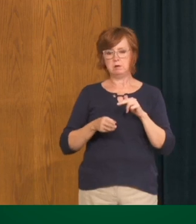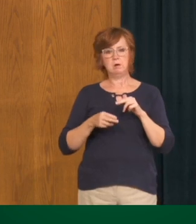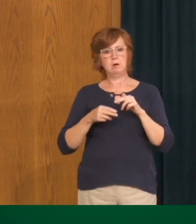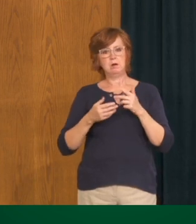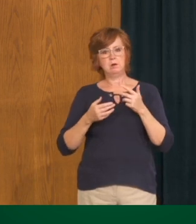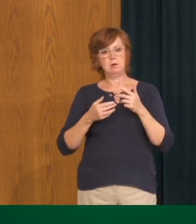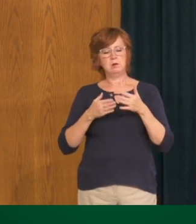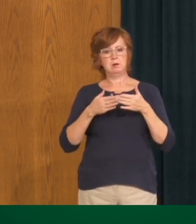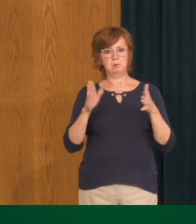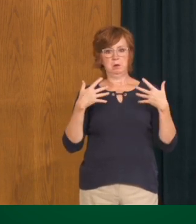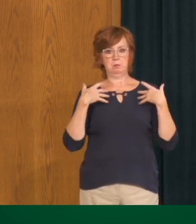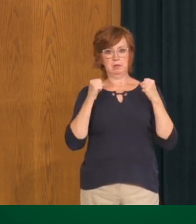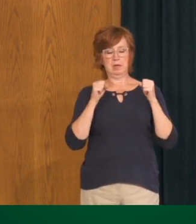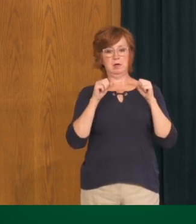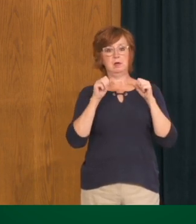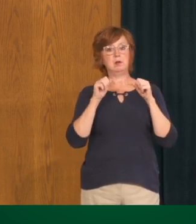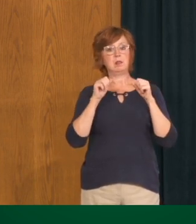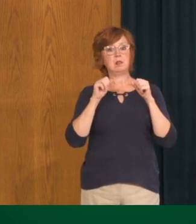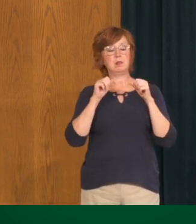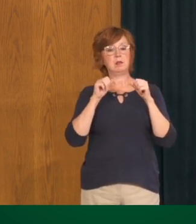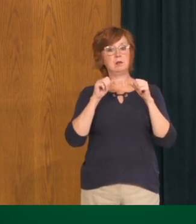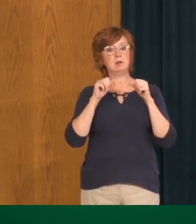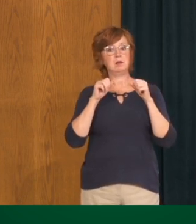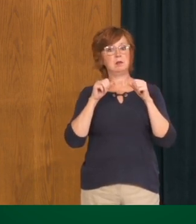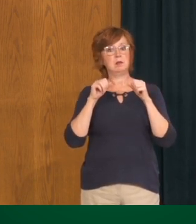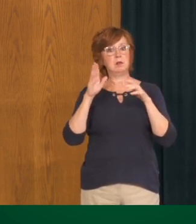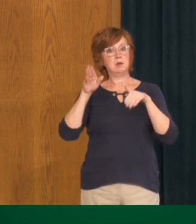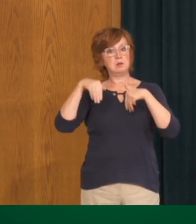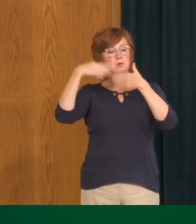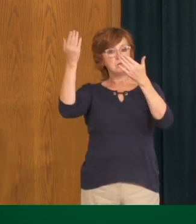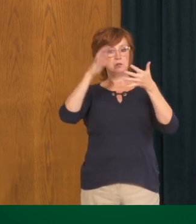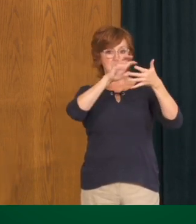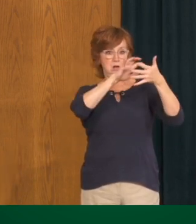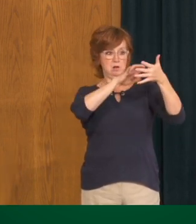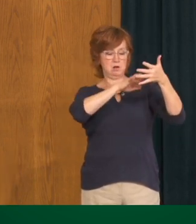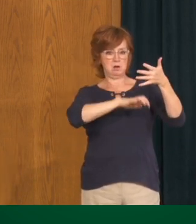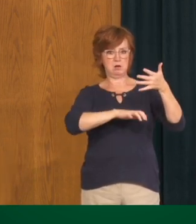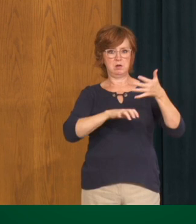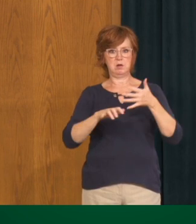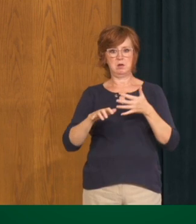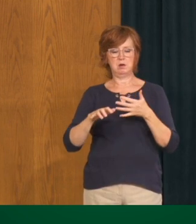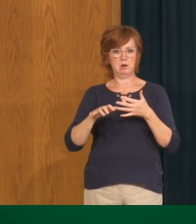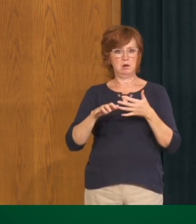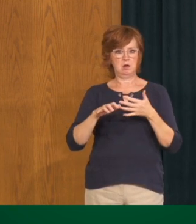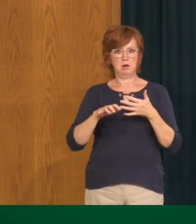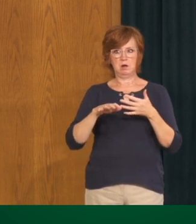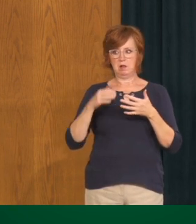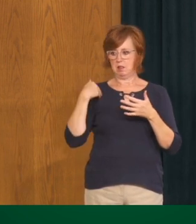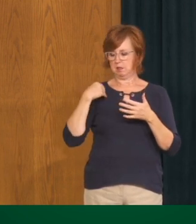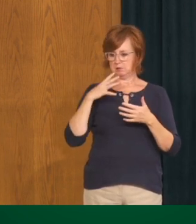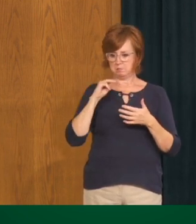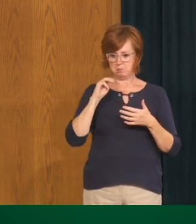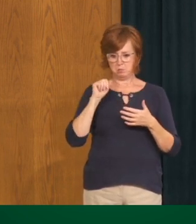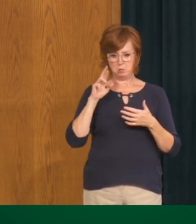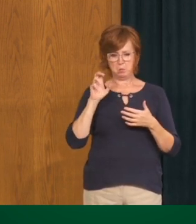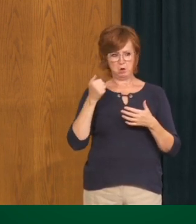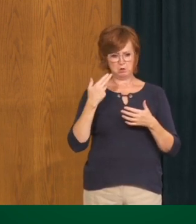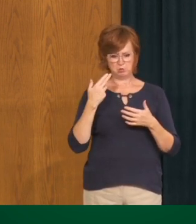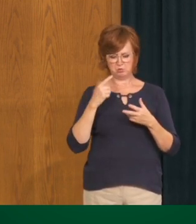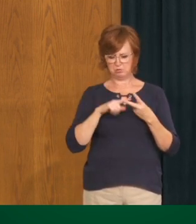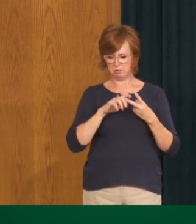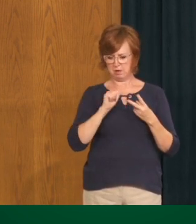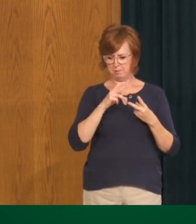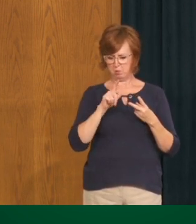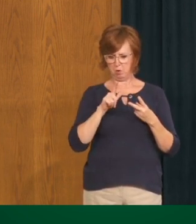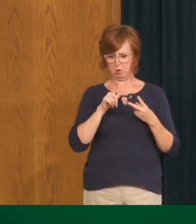Health Agency came up with their updated guideline. They had issued a school guidance that was very similar to our plan, I think in March, April. But